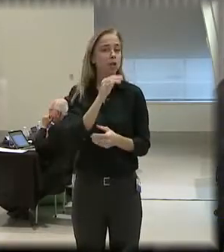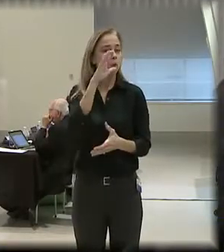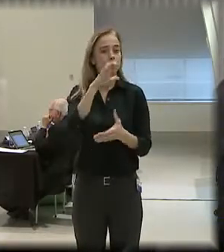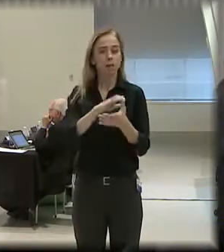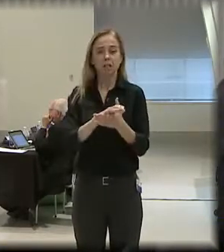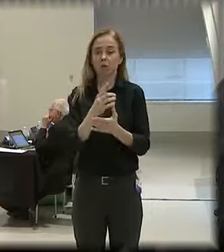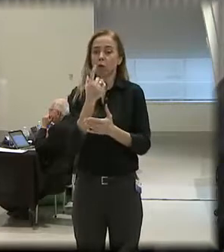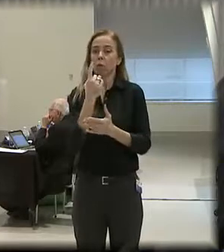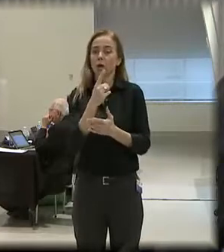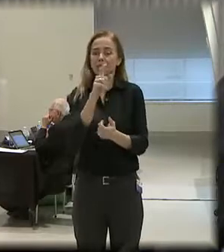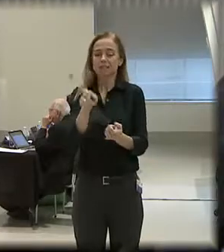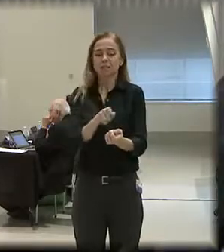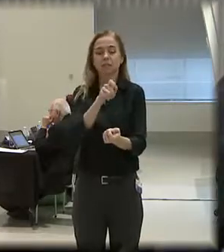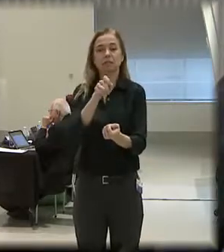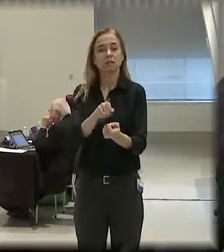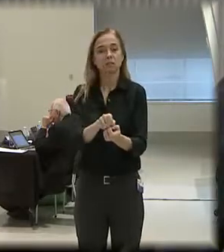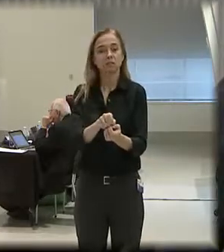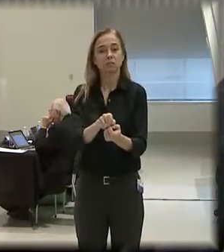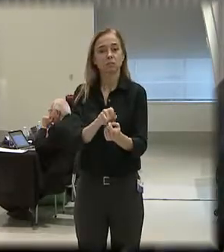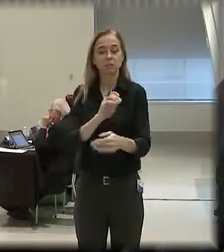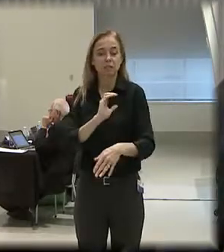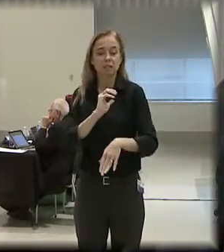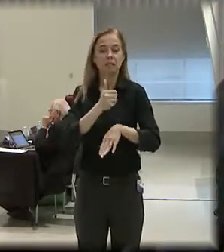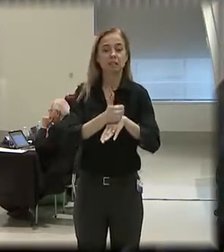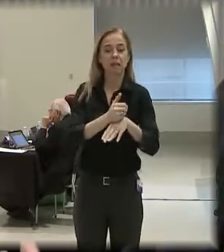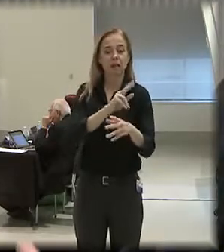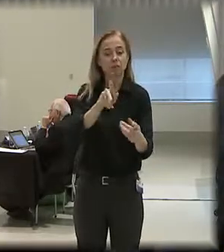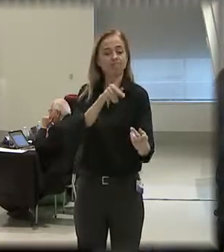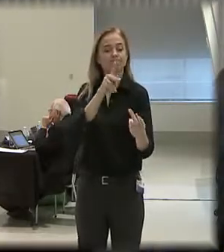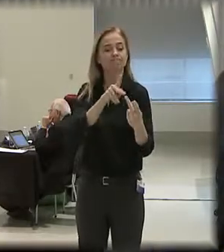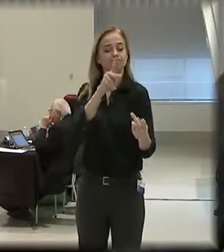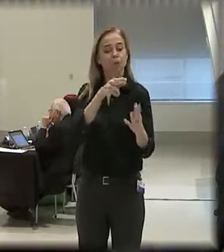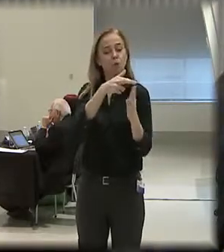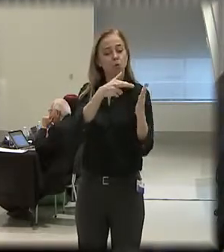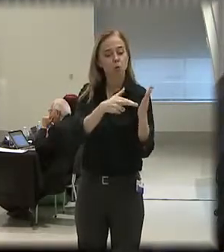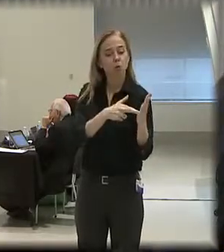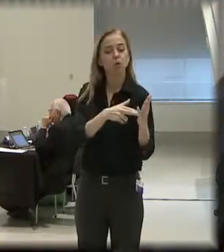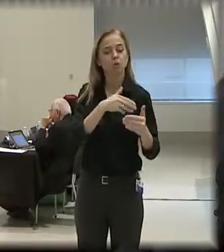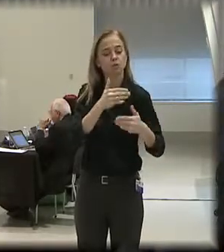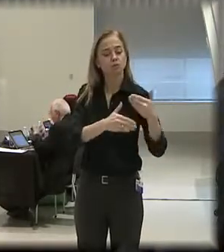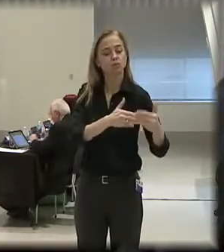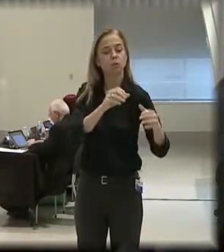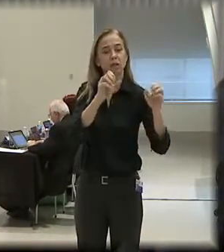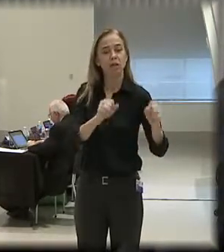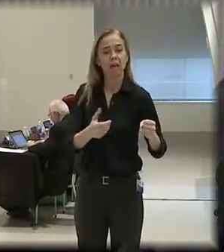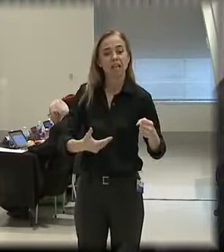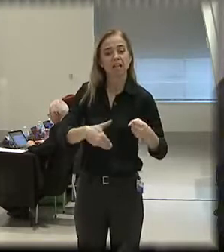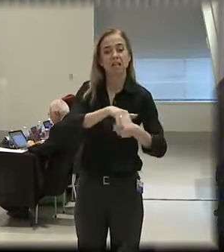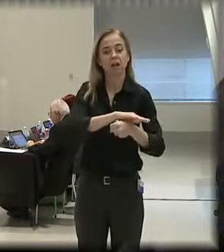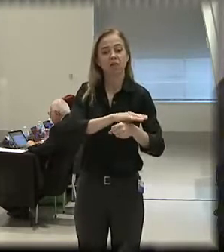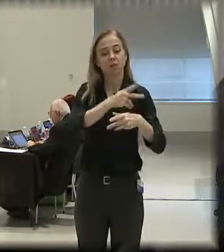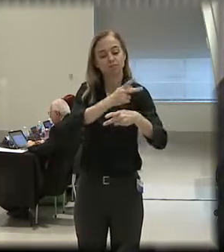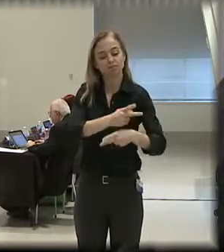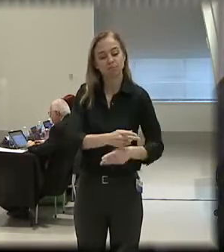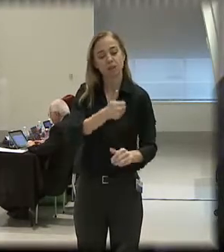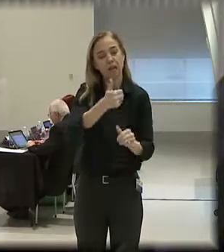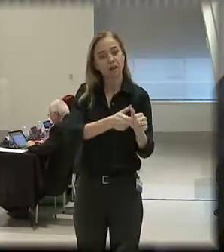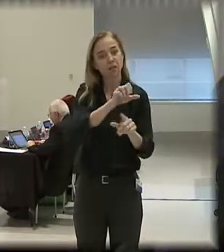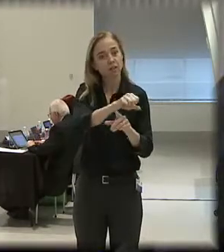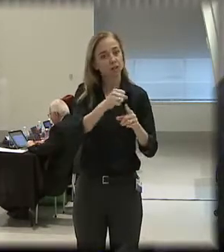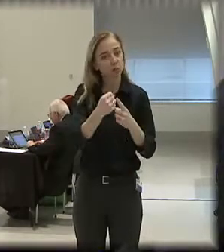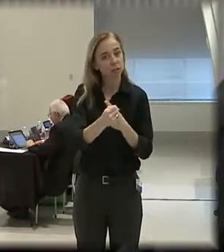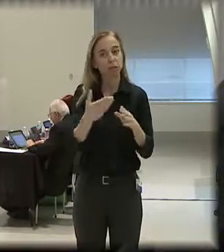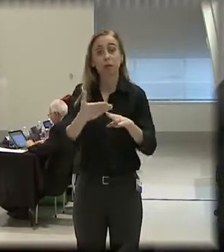one particular setup of rules and instructions that could cover each and every circumstance. And before